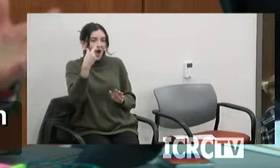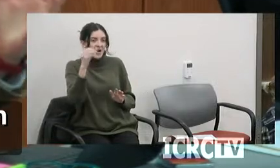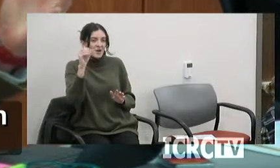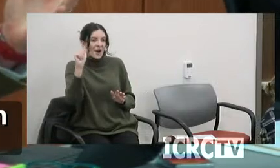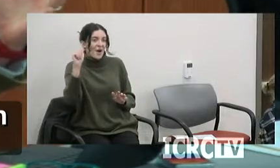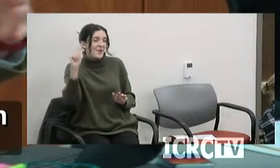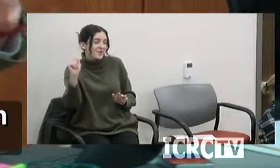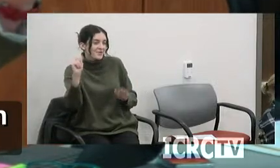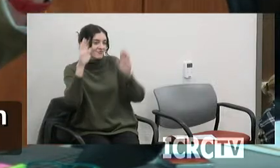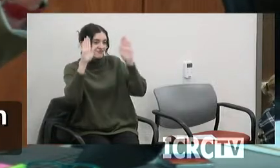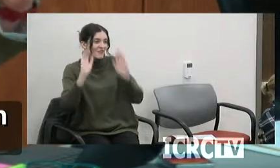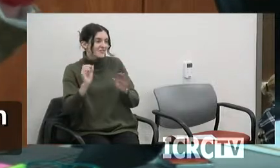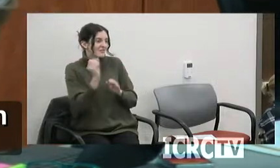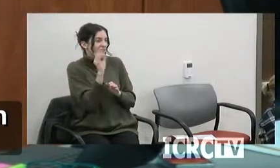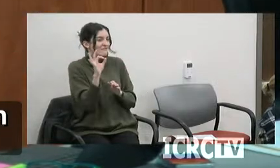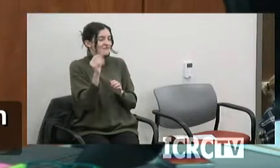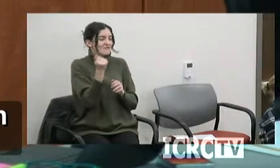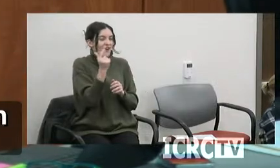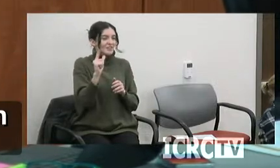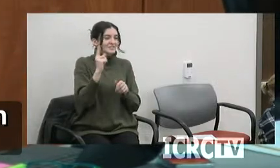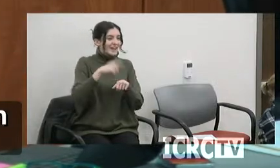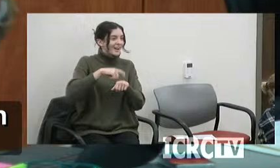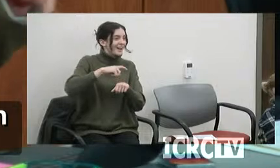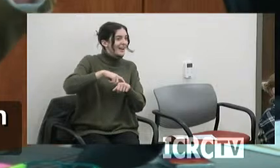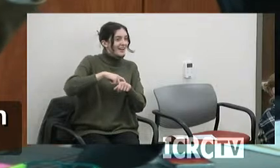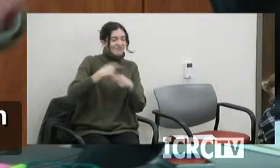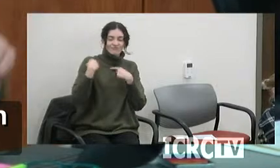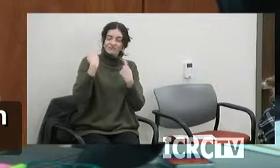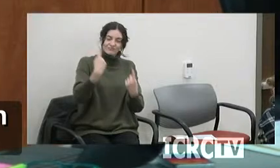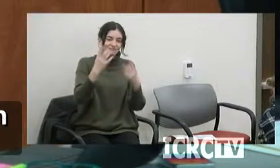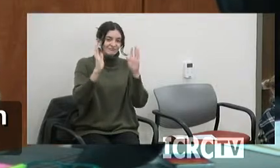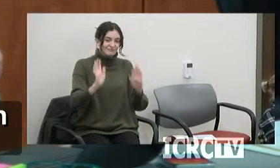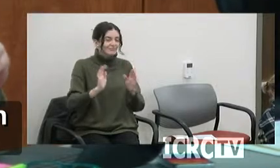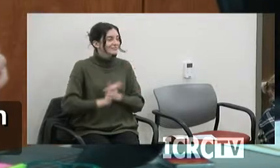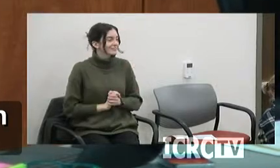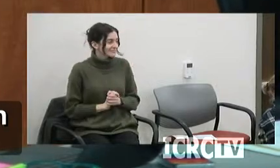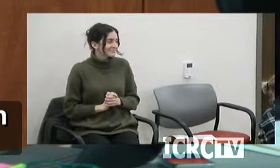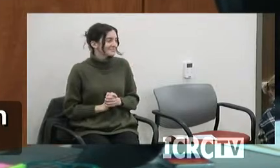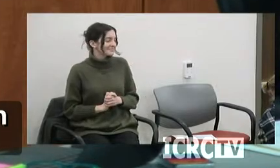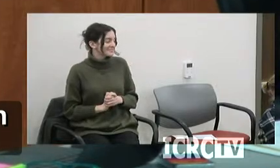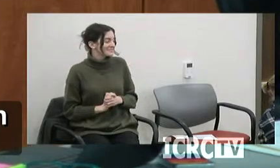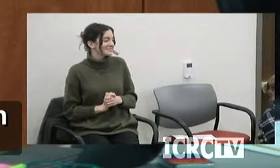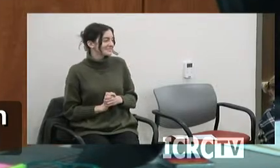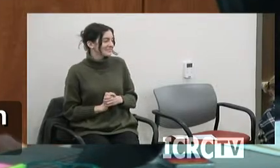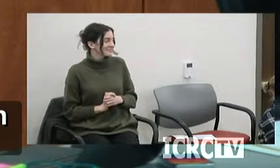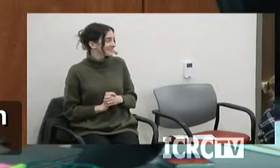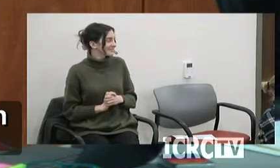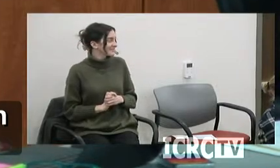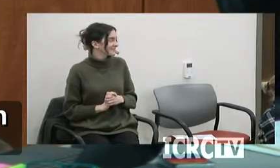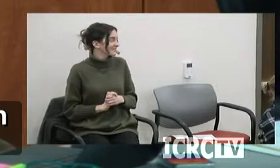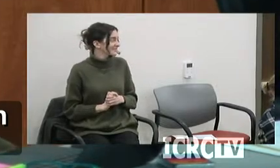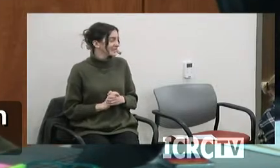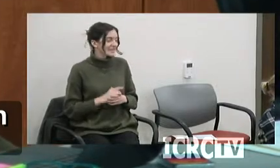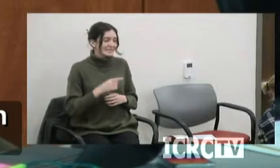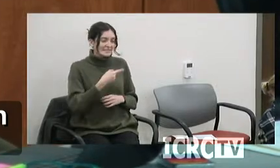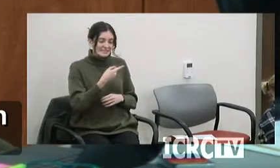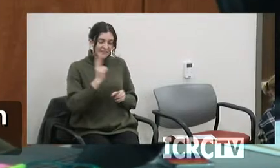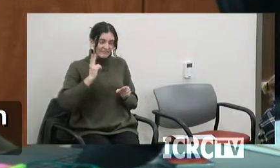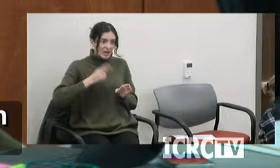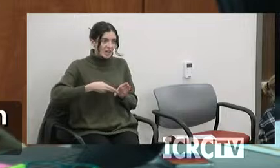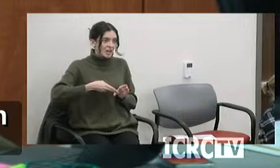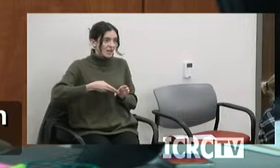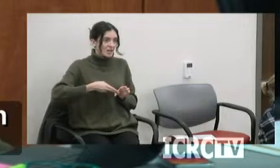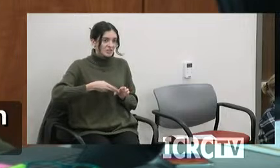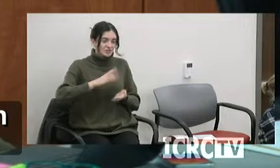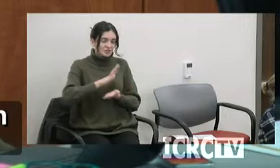of all time. We'll let someone decide on that themselves. But Dave's been involved in